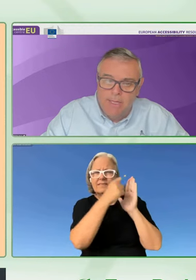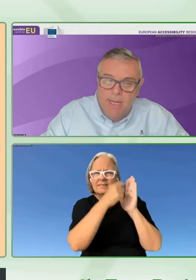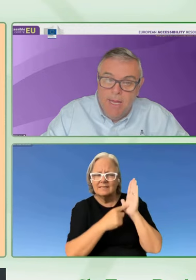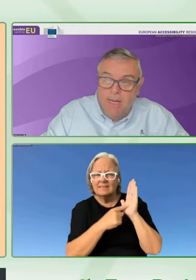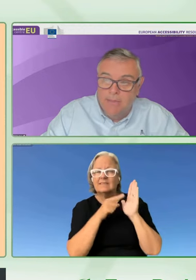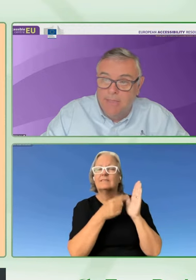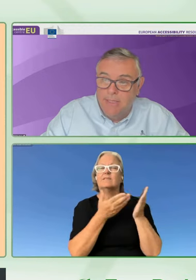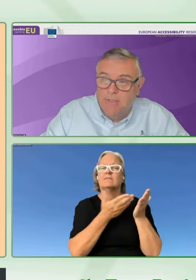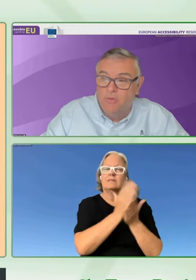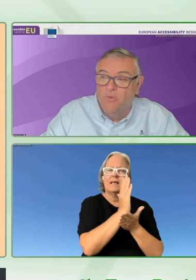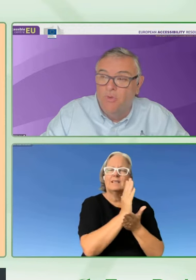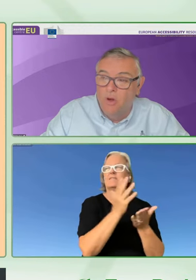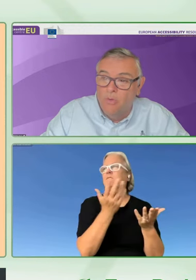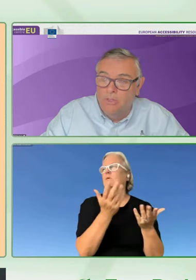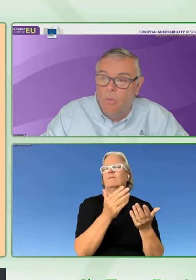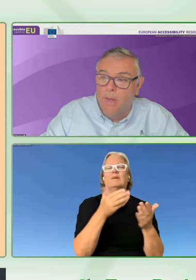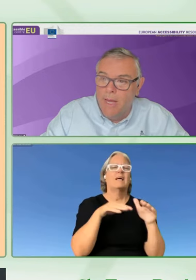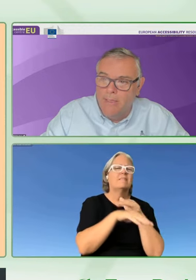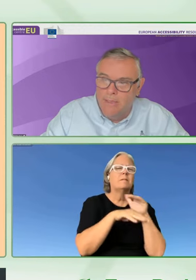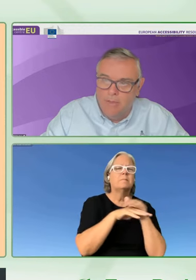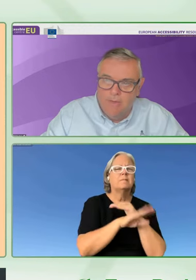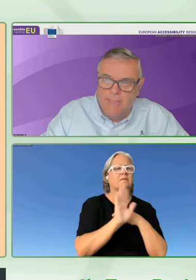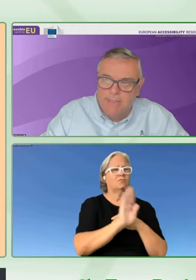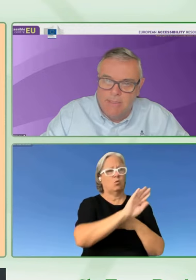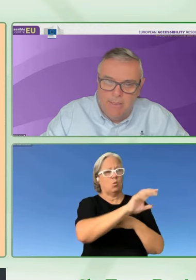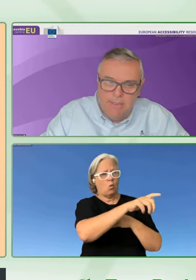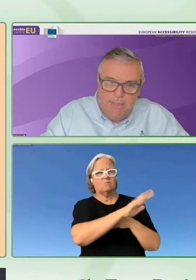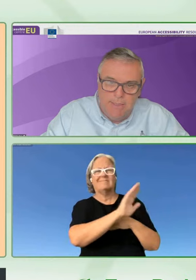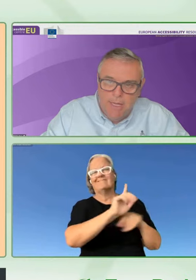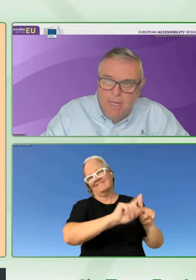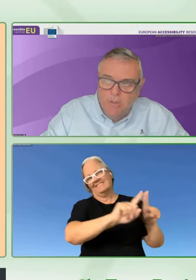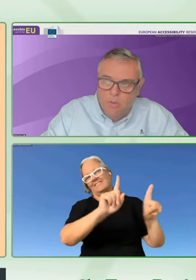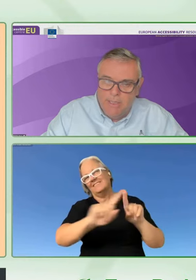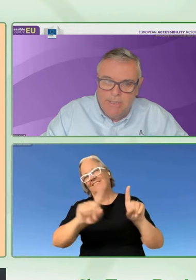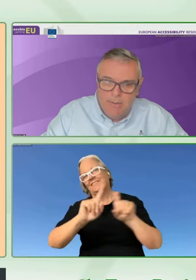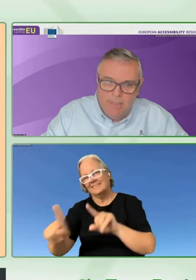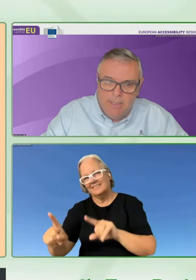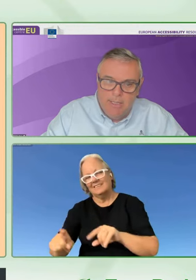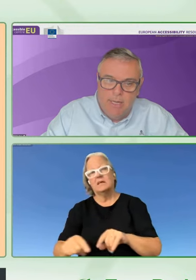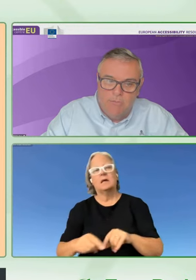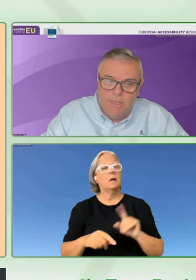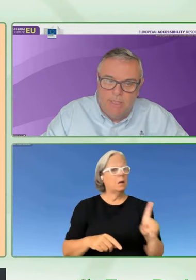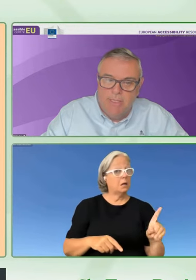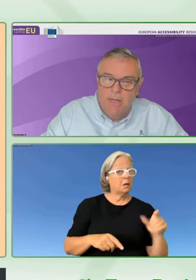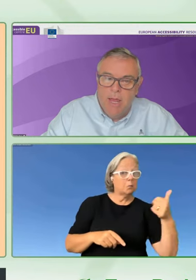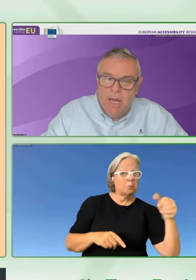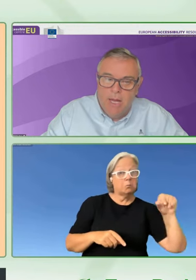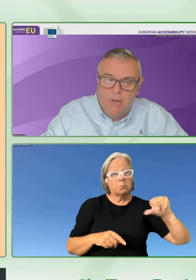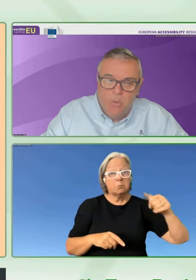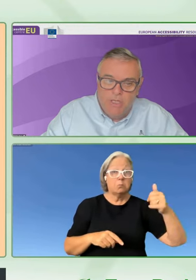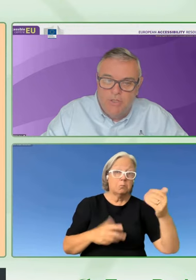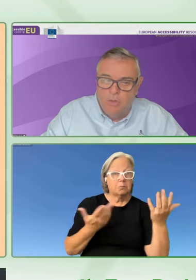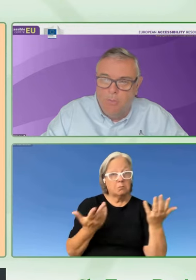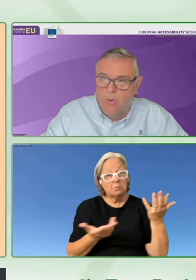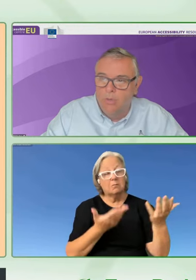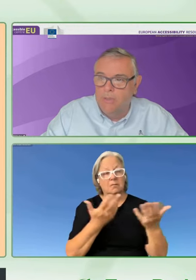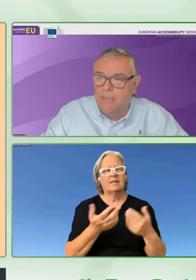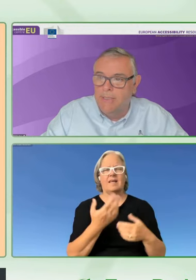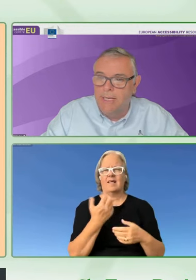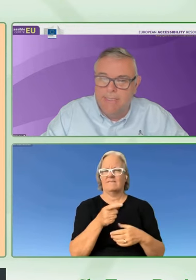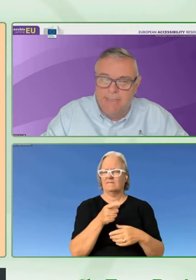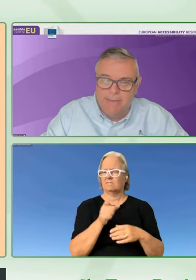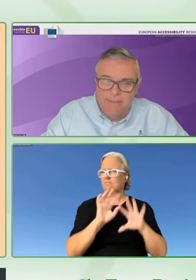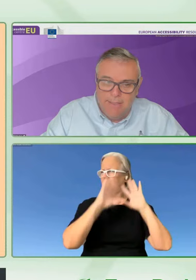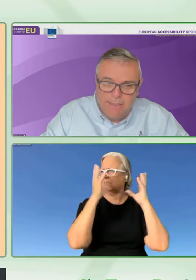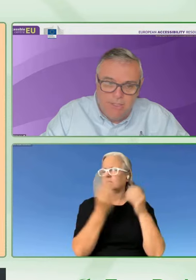different countries to know the reality of the accessibility in the 27 countries, and we support